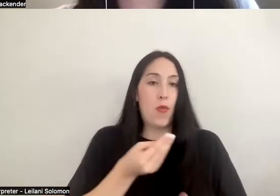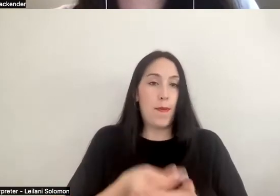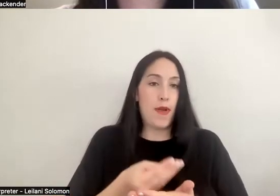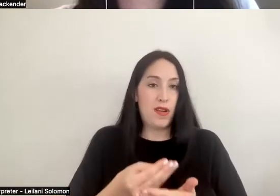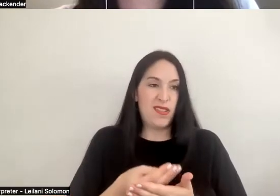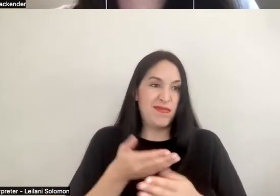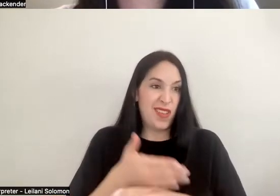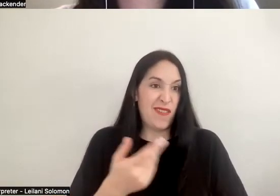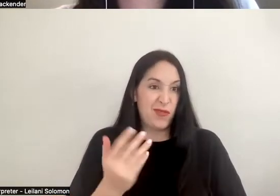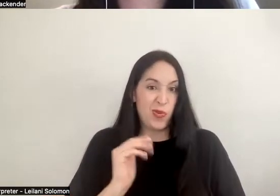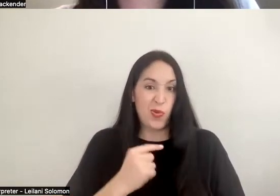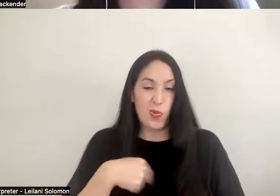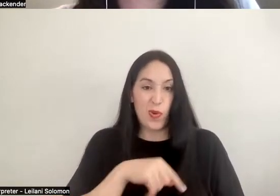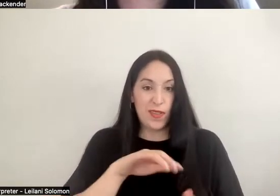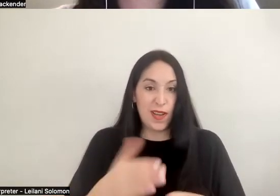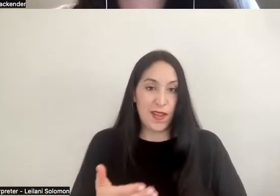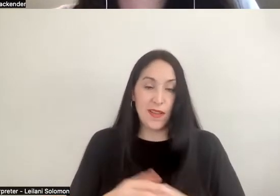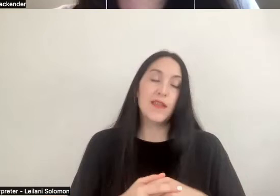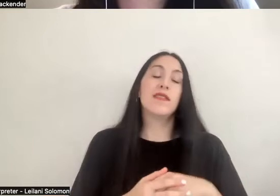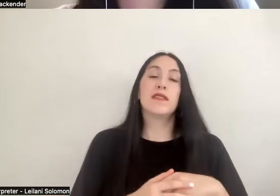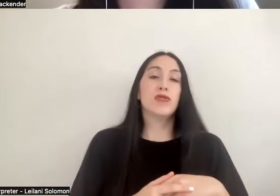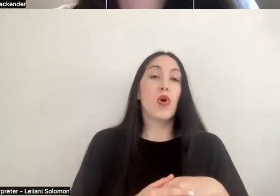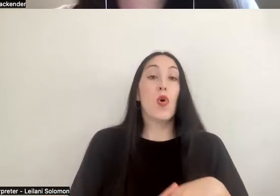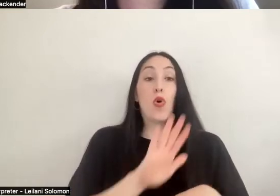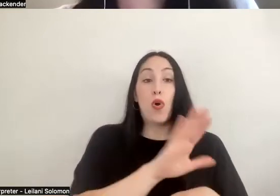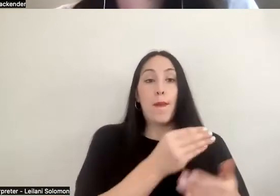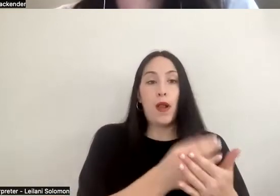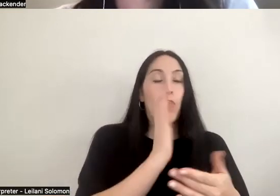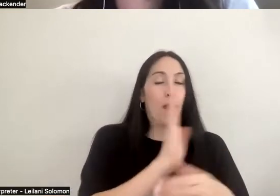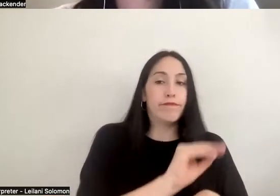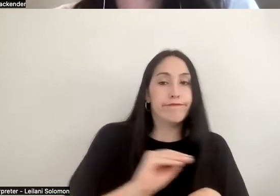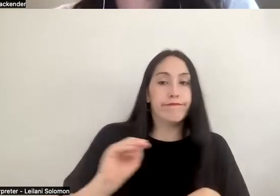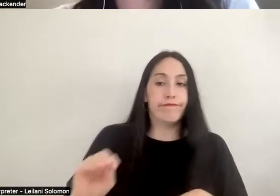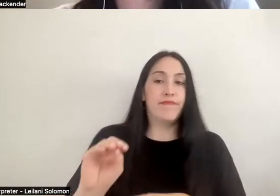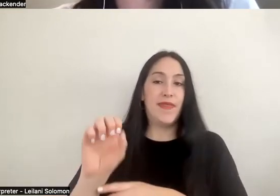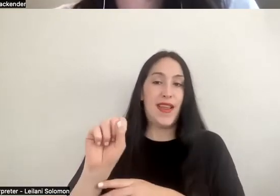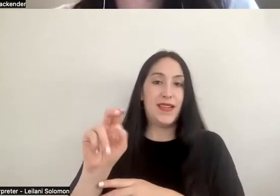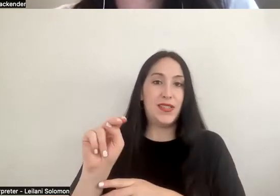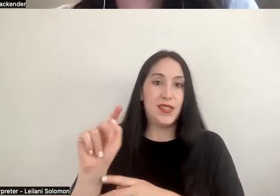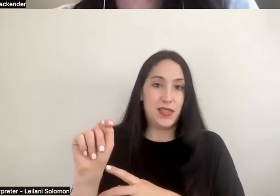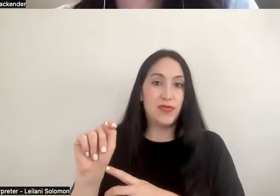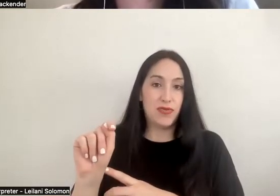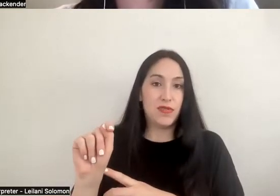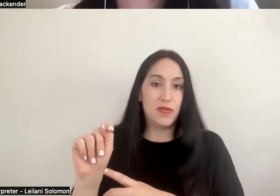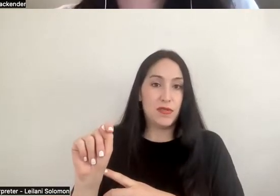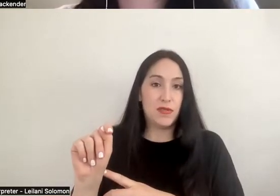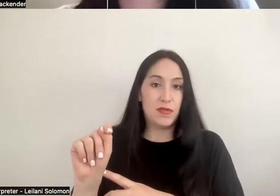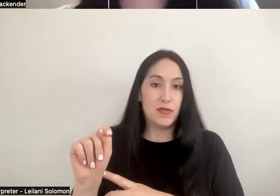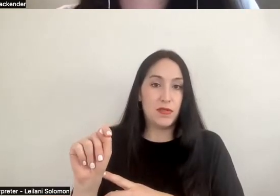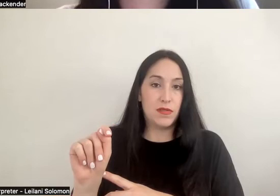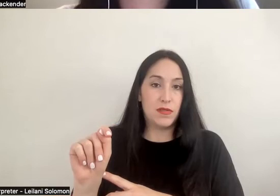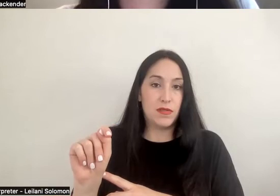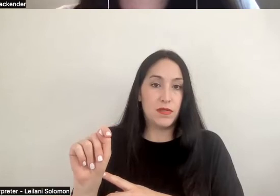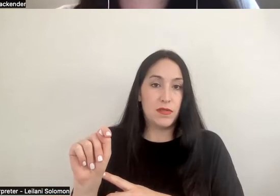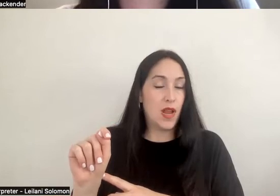share will go into the special needs trust at that time and will not, permit the interruption of